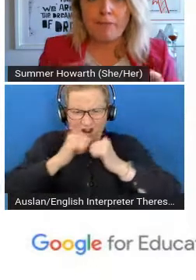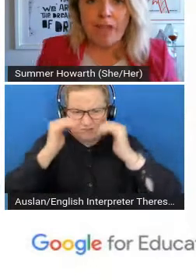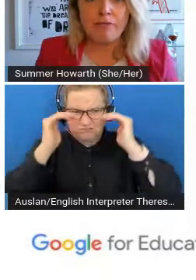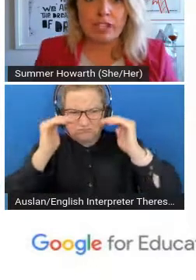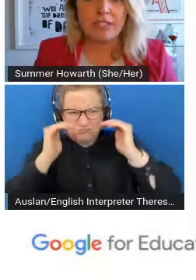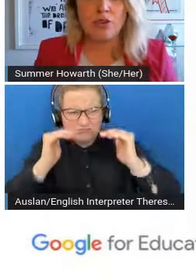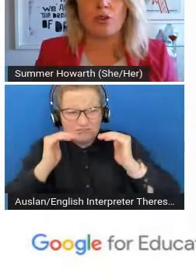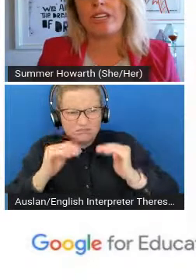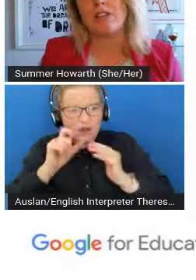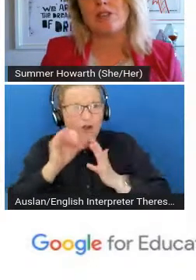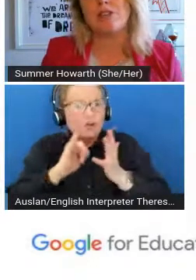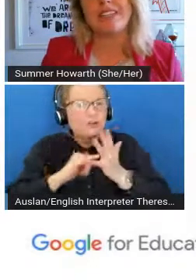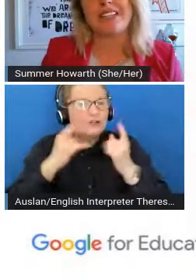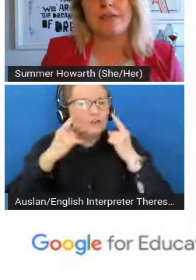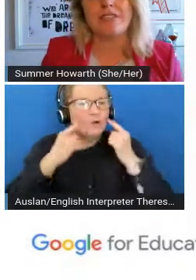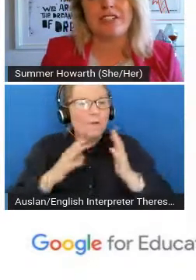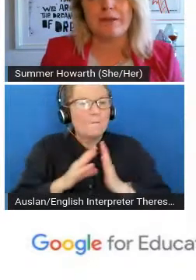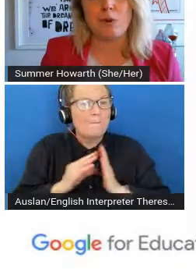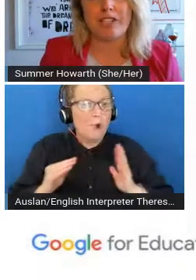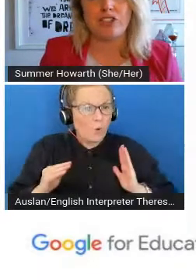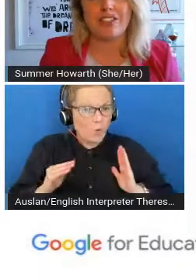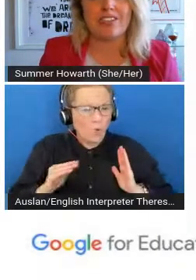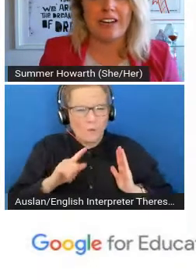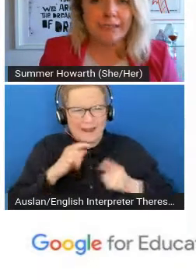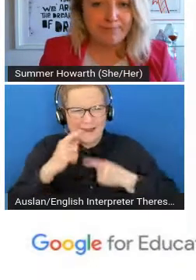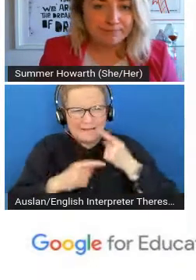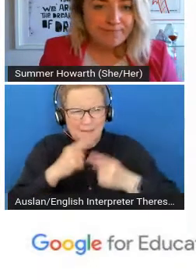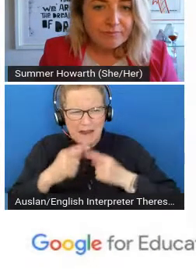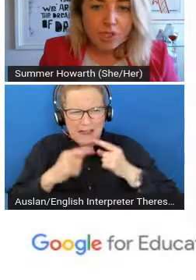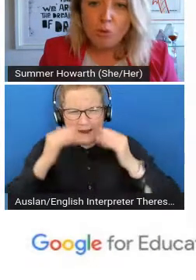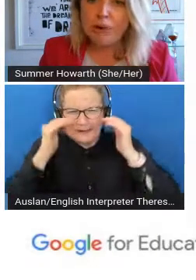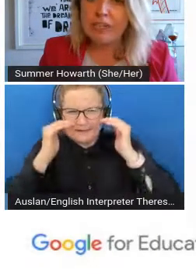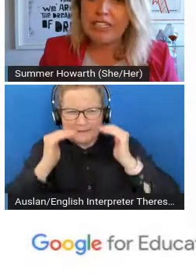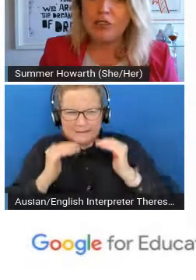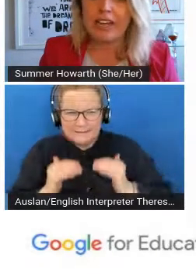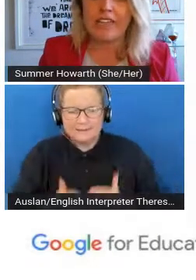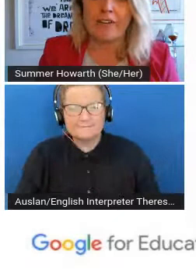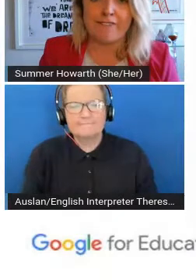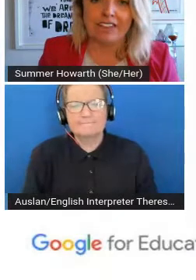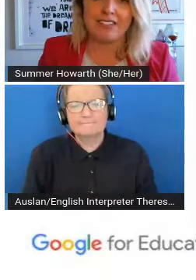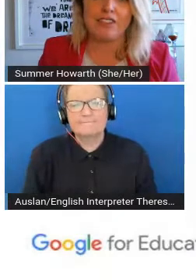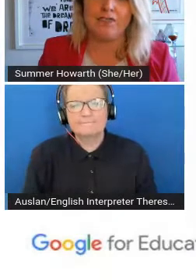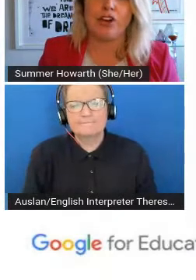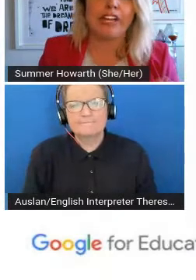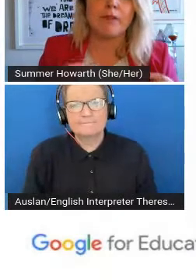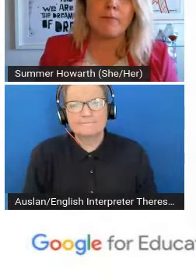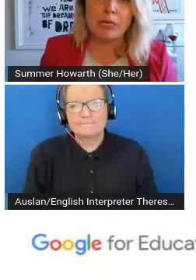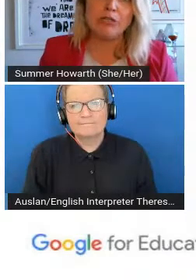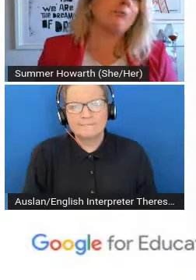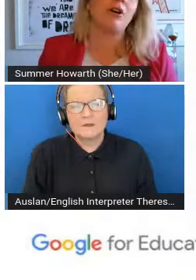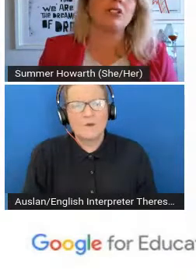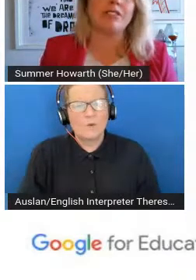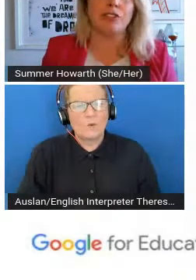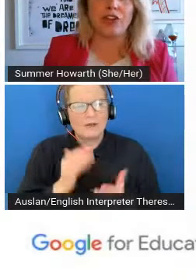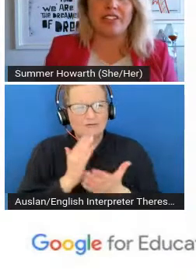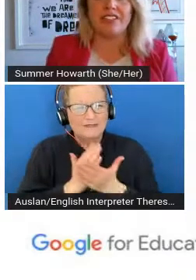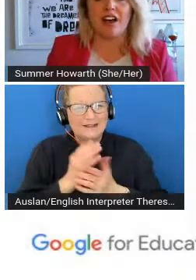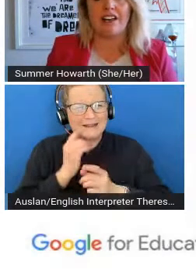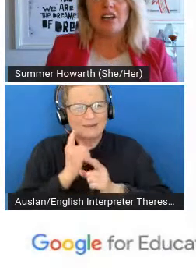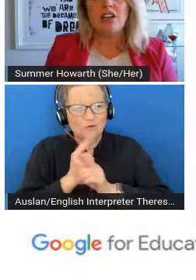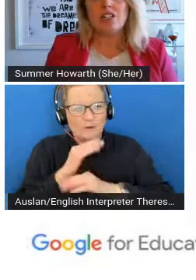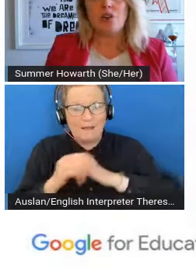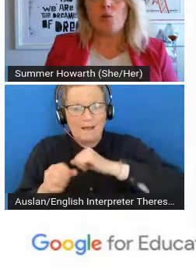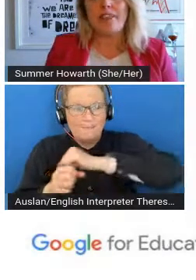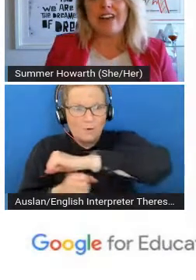model and really talking us through some of the deep questions today. We're really looking at the phases of learning, the building blocks of learning